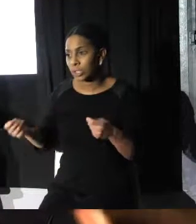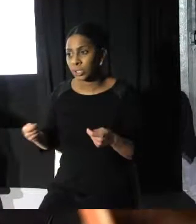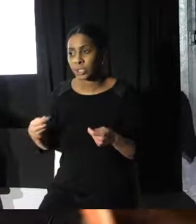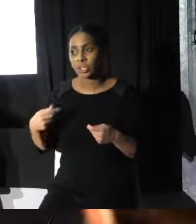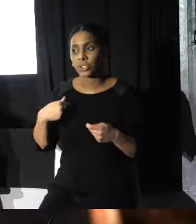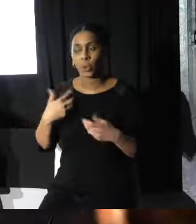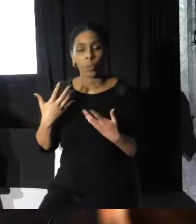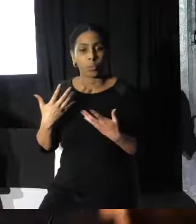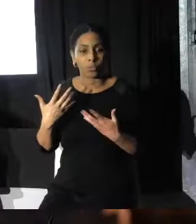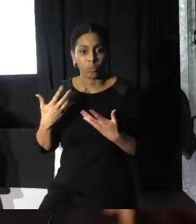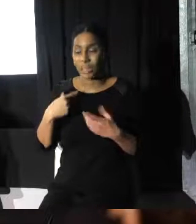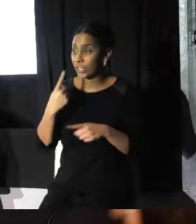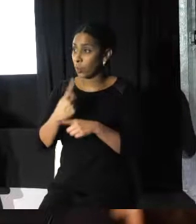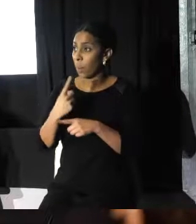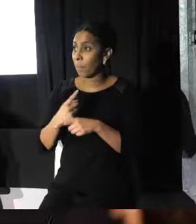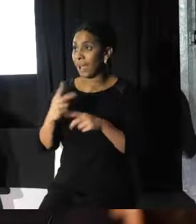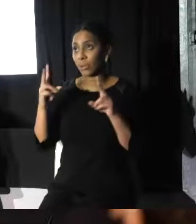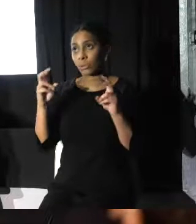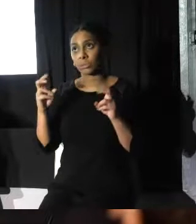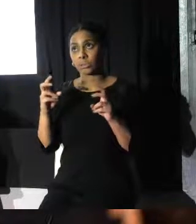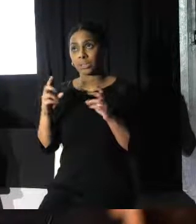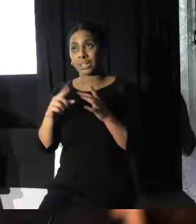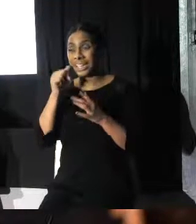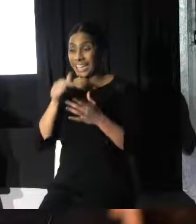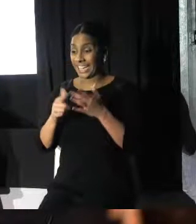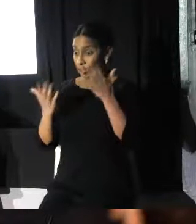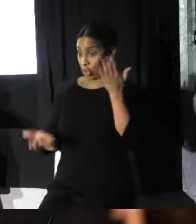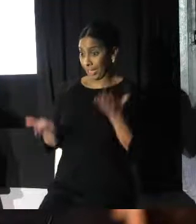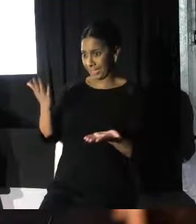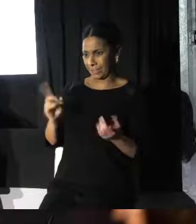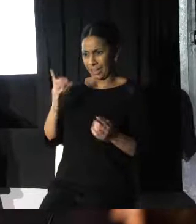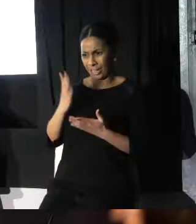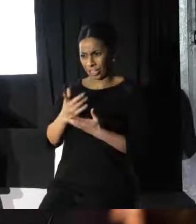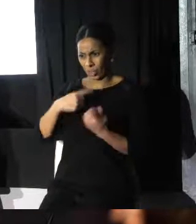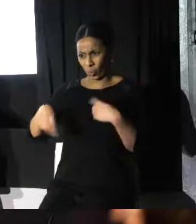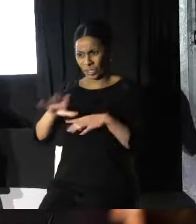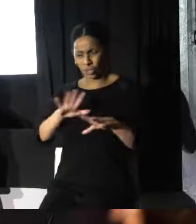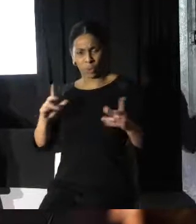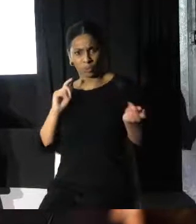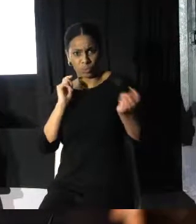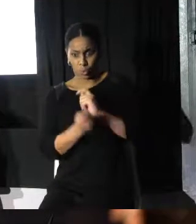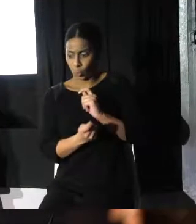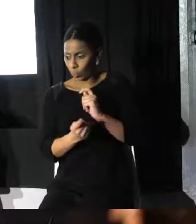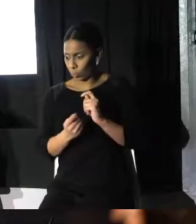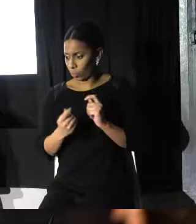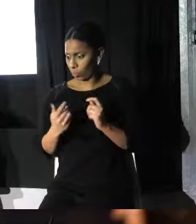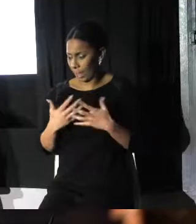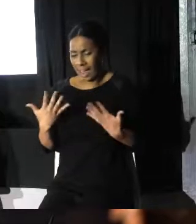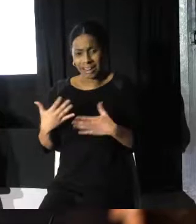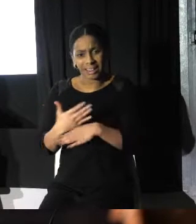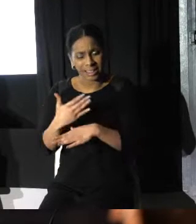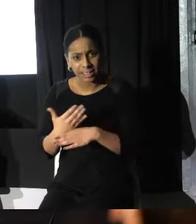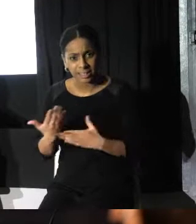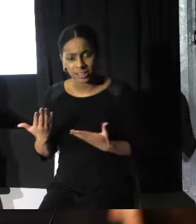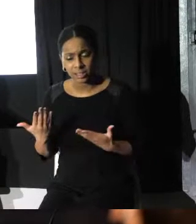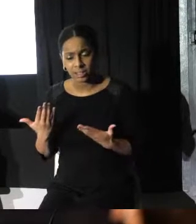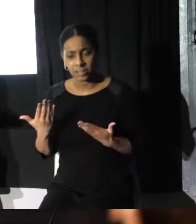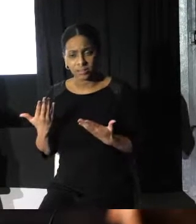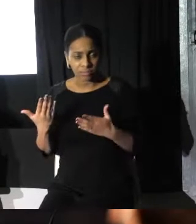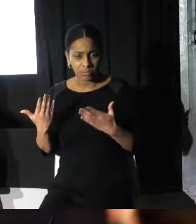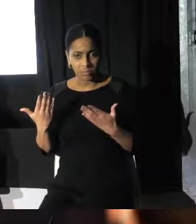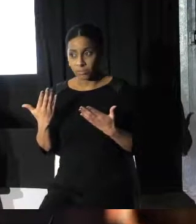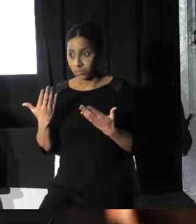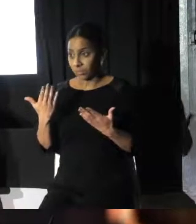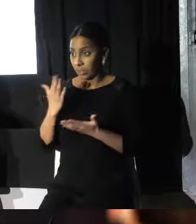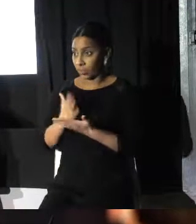we're talking about injustice when we actually don't do anything which has any kind of, you know, sort of real features about